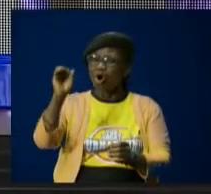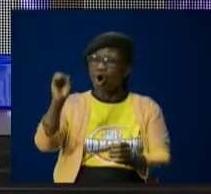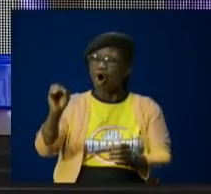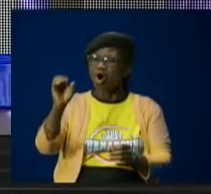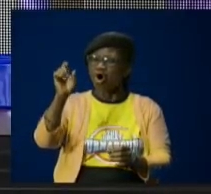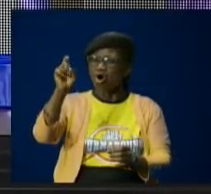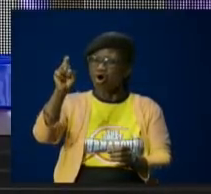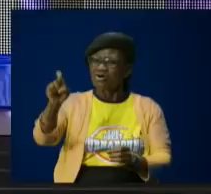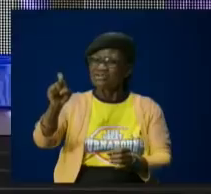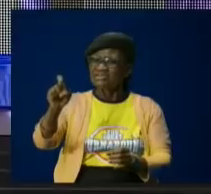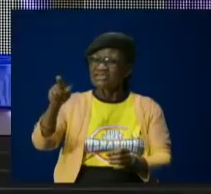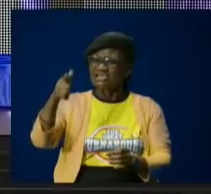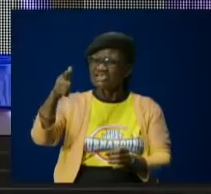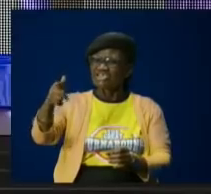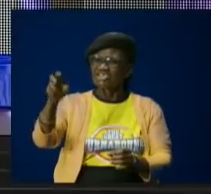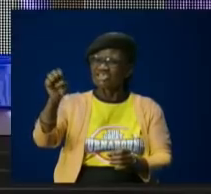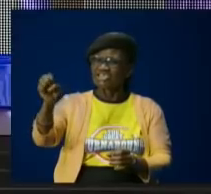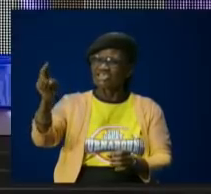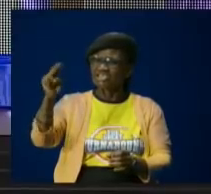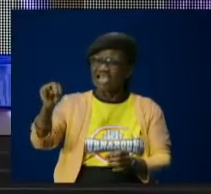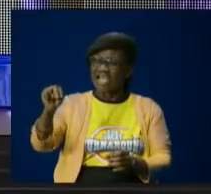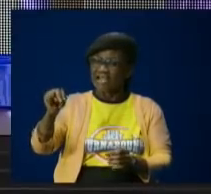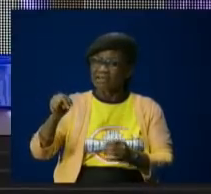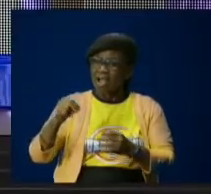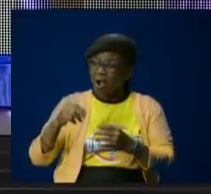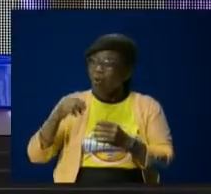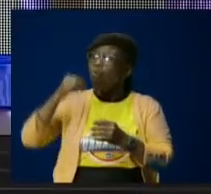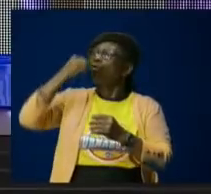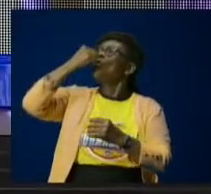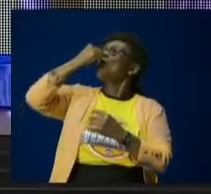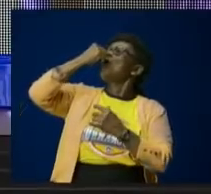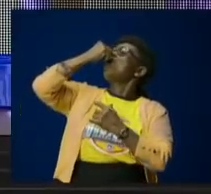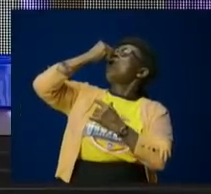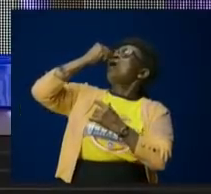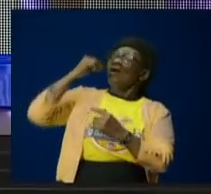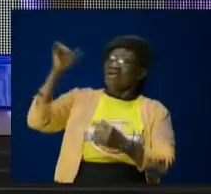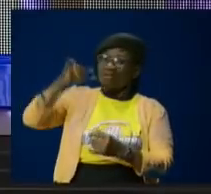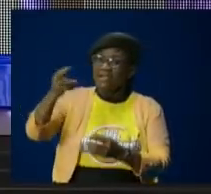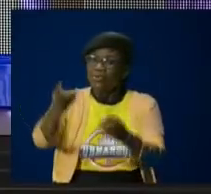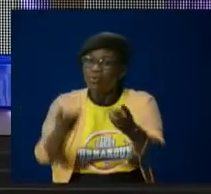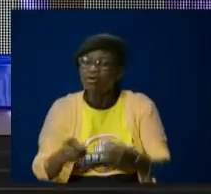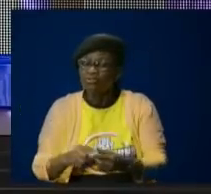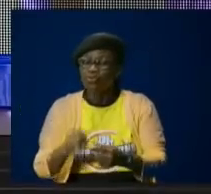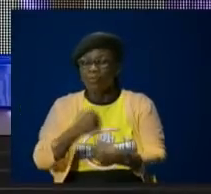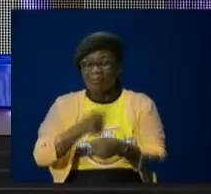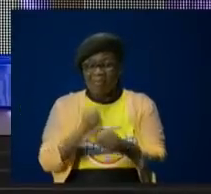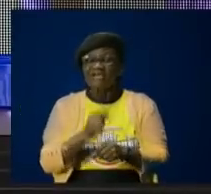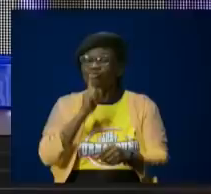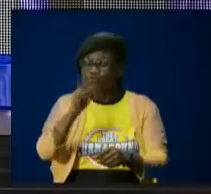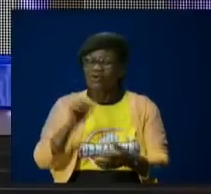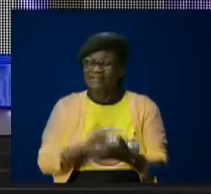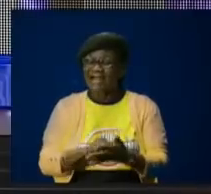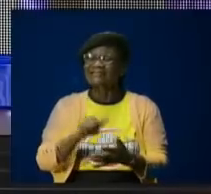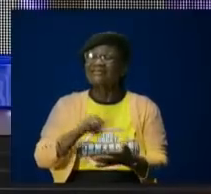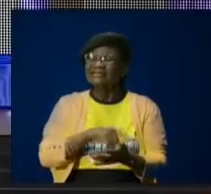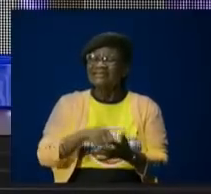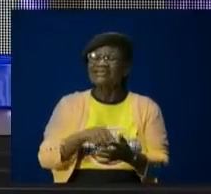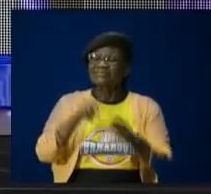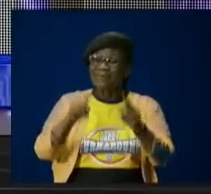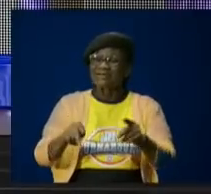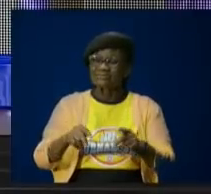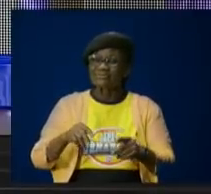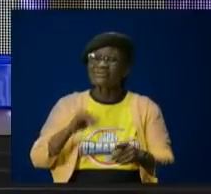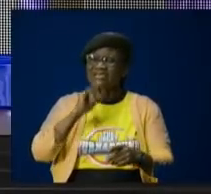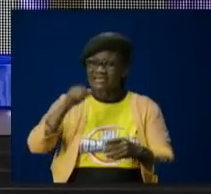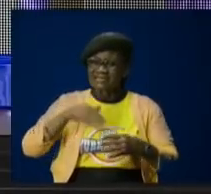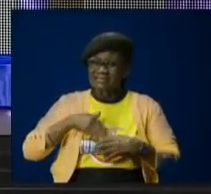They want to make sure that at least this fellow is breathing before they even try whatever else they want to try.